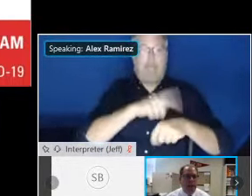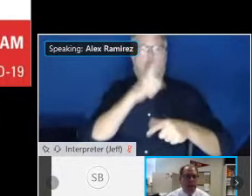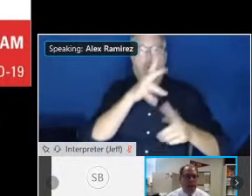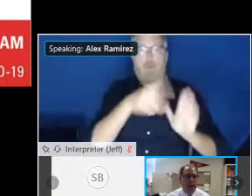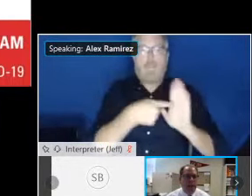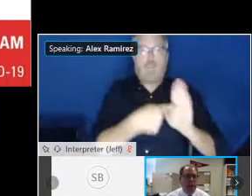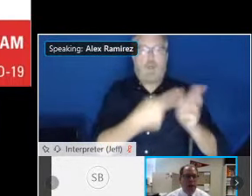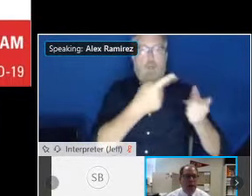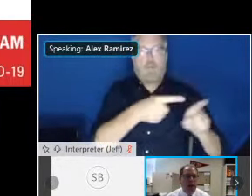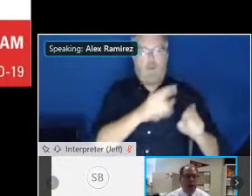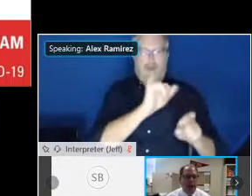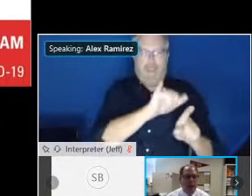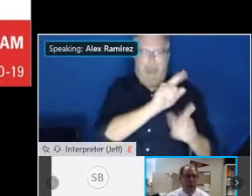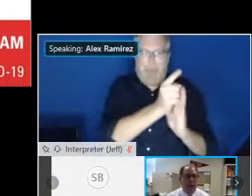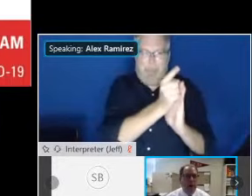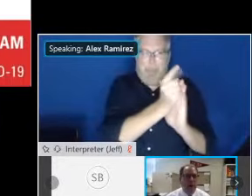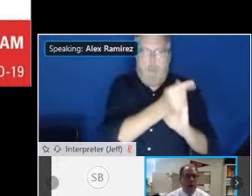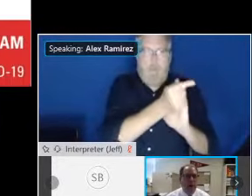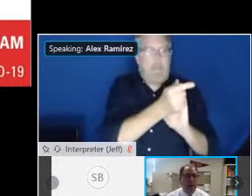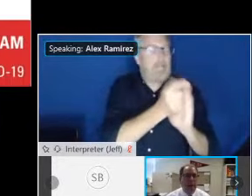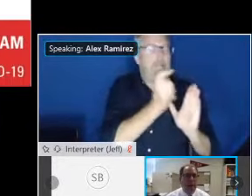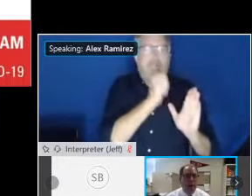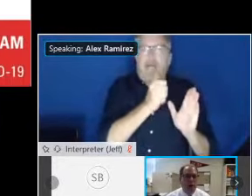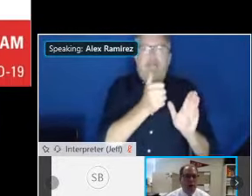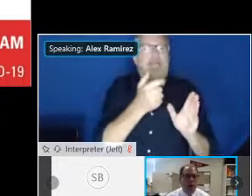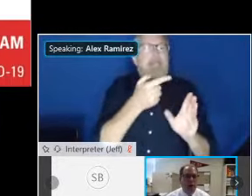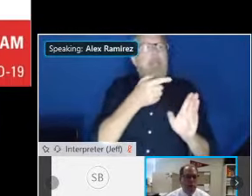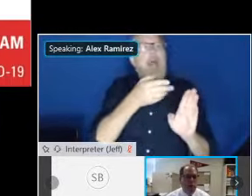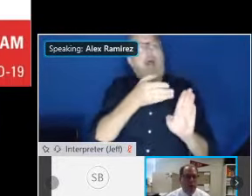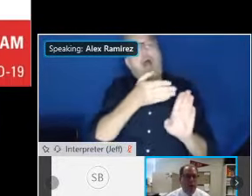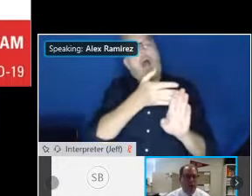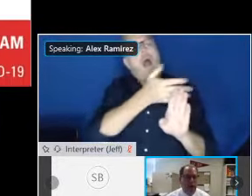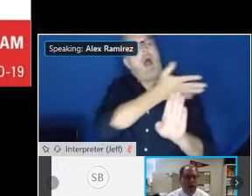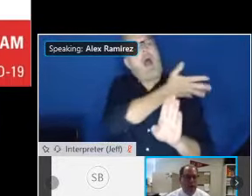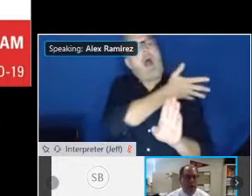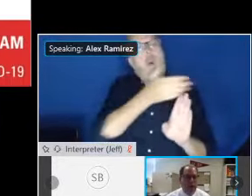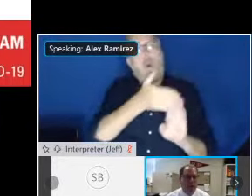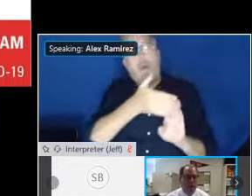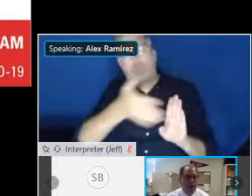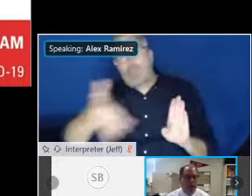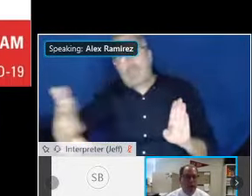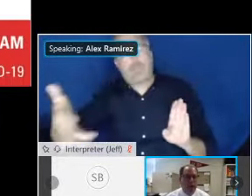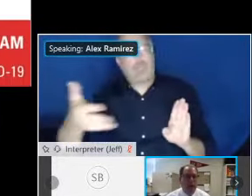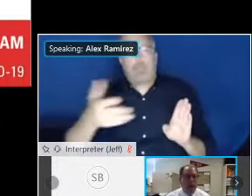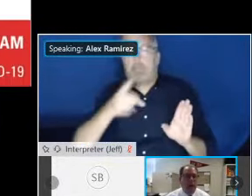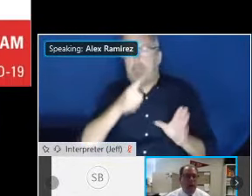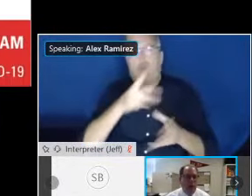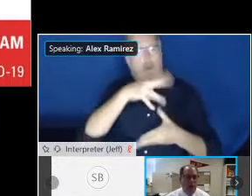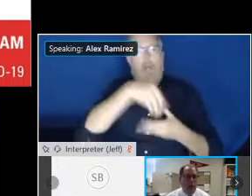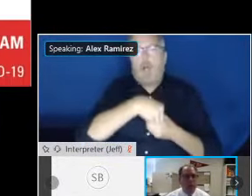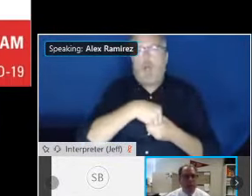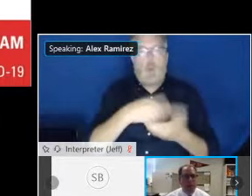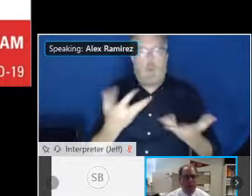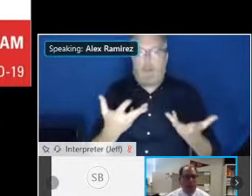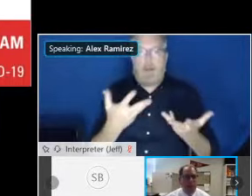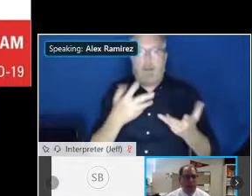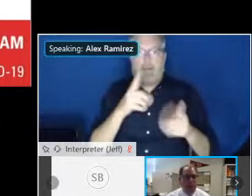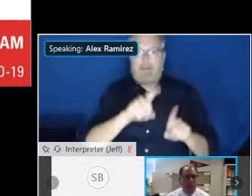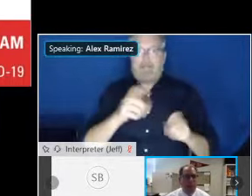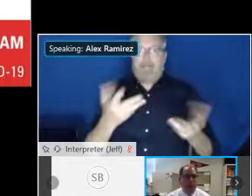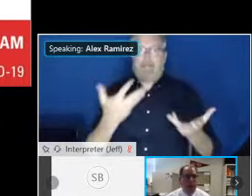that instant and do not account for other things that can occur shortly thereafter. Also, we